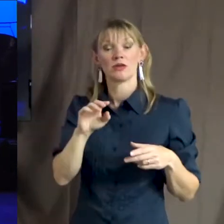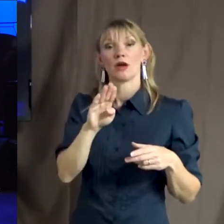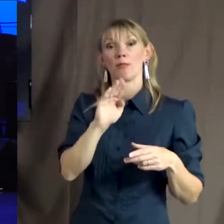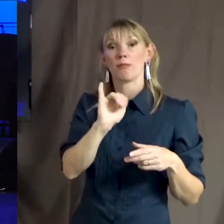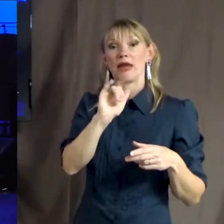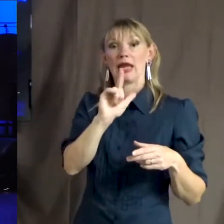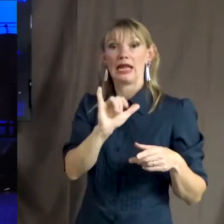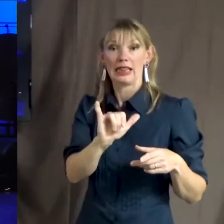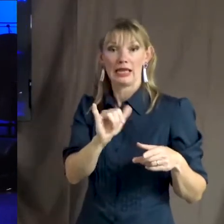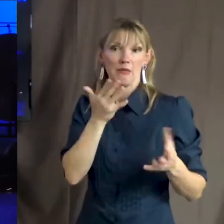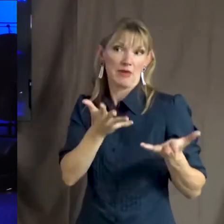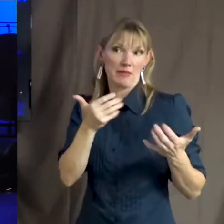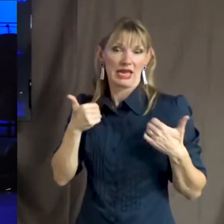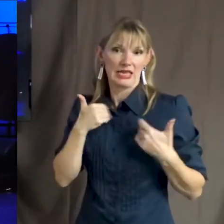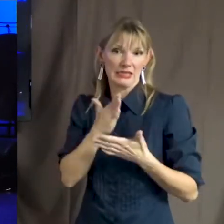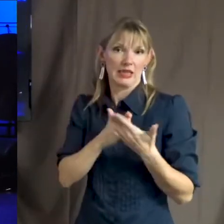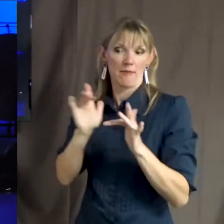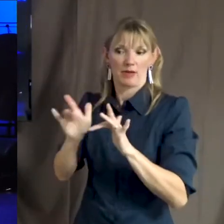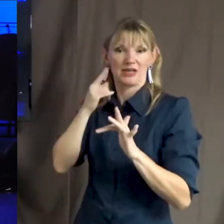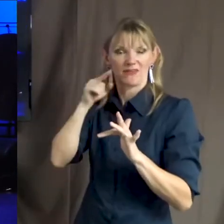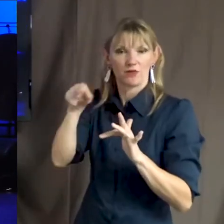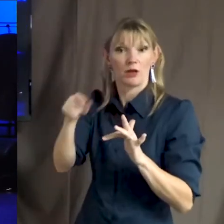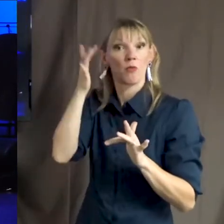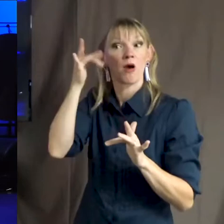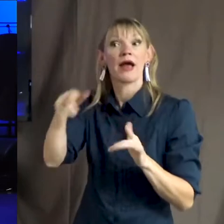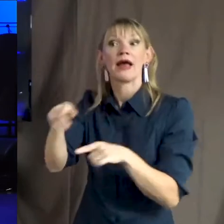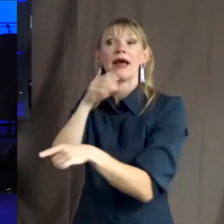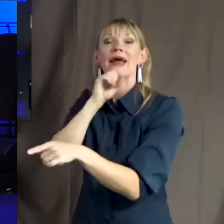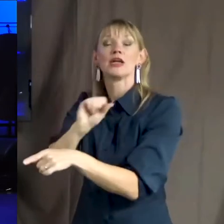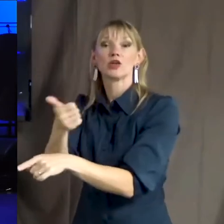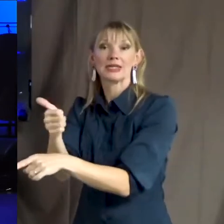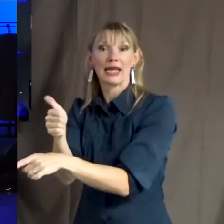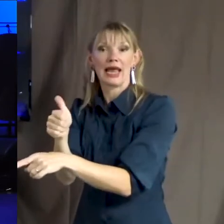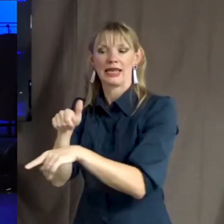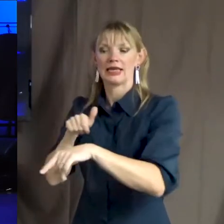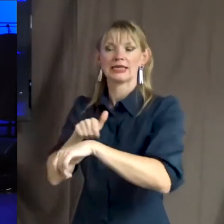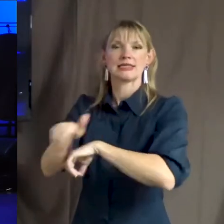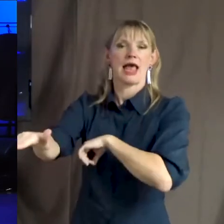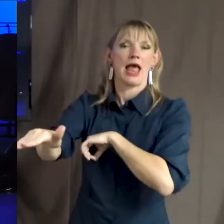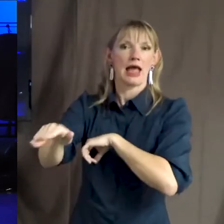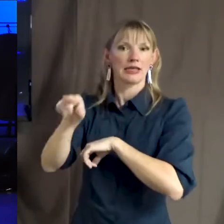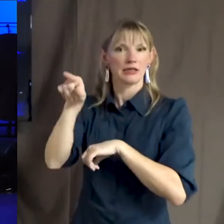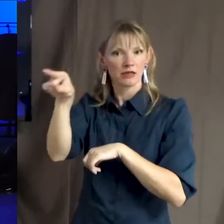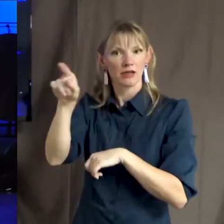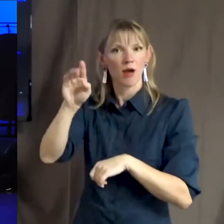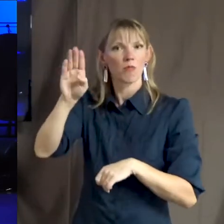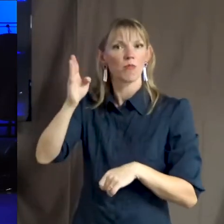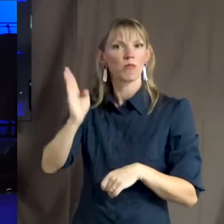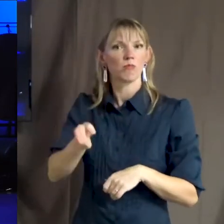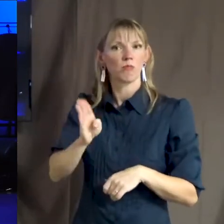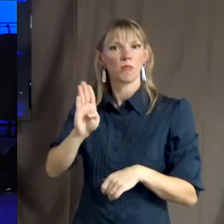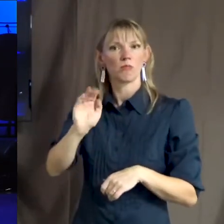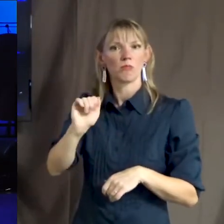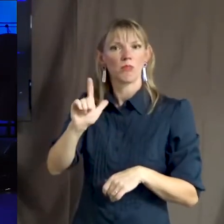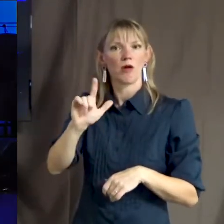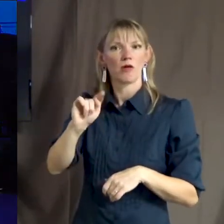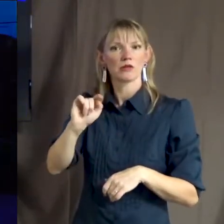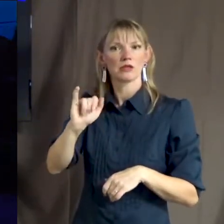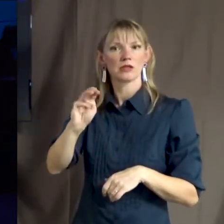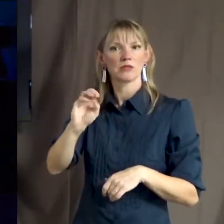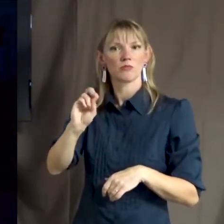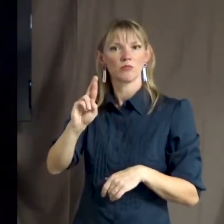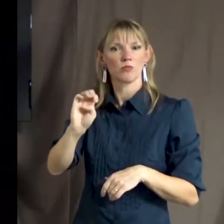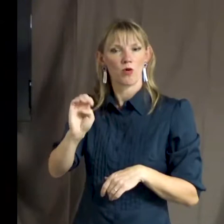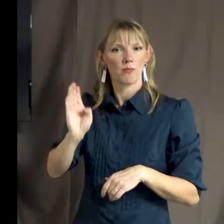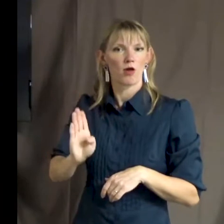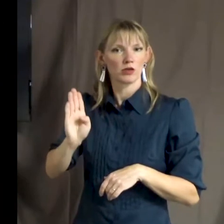son, because when he was 10 years old, he sent him to Baltimore, Maryland, to be